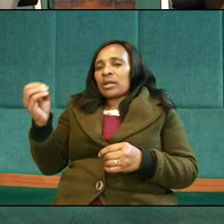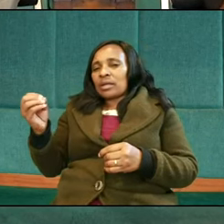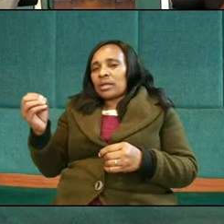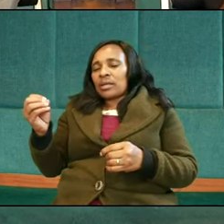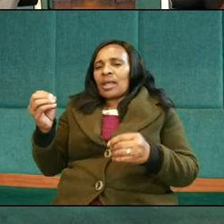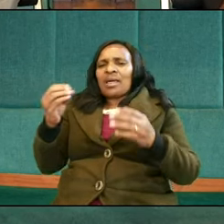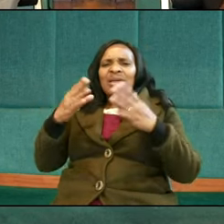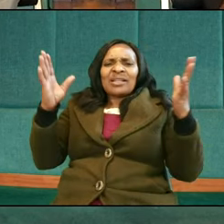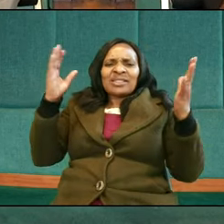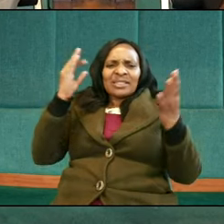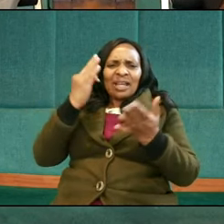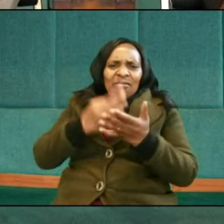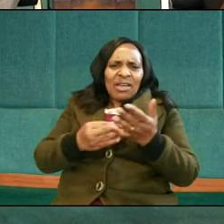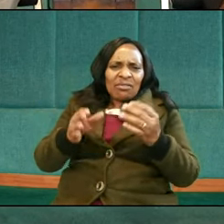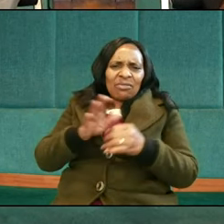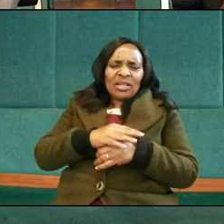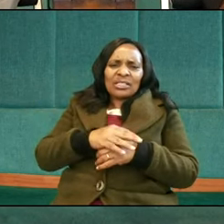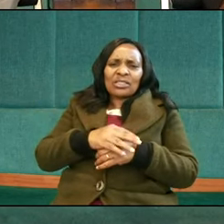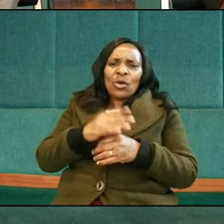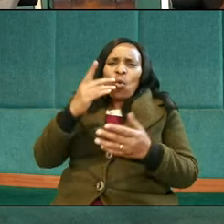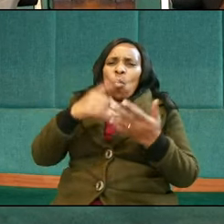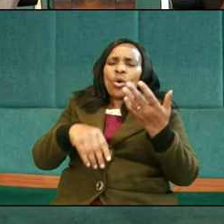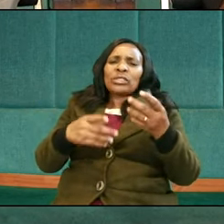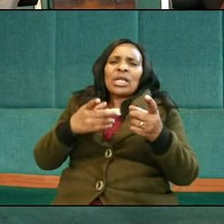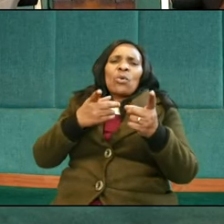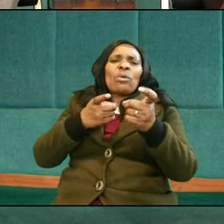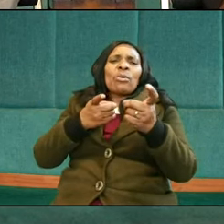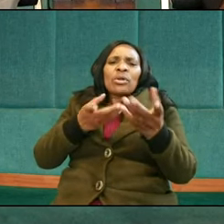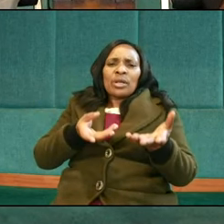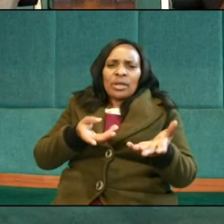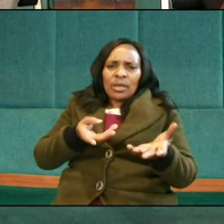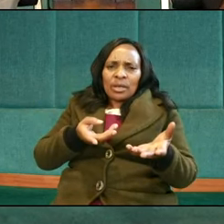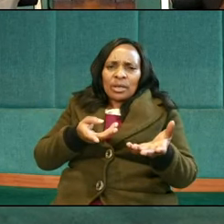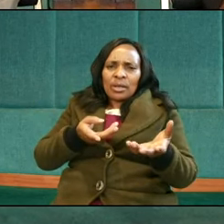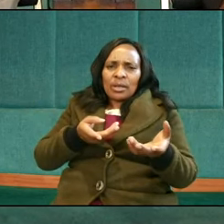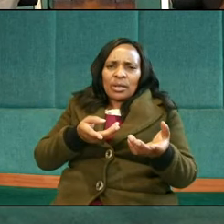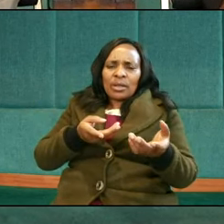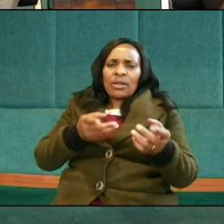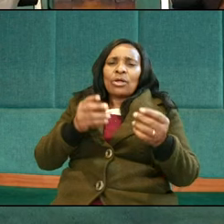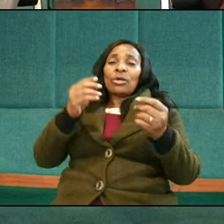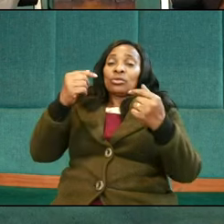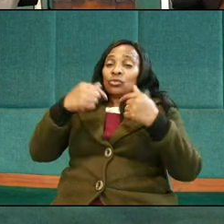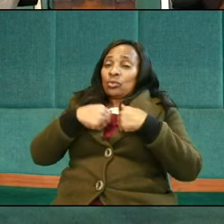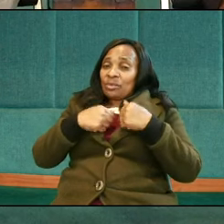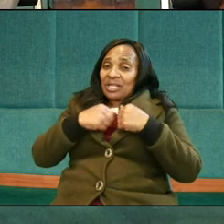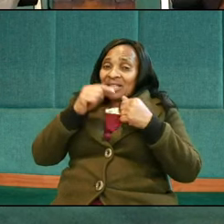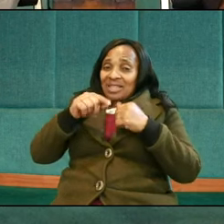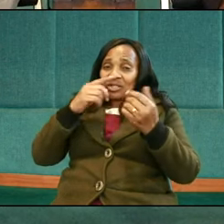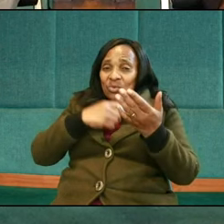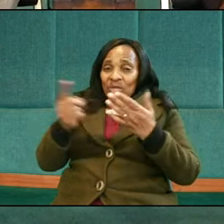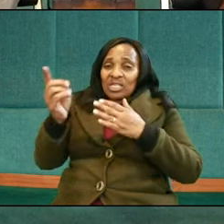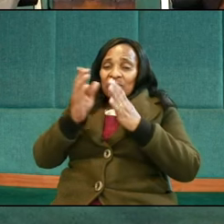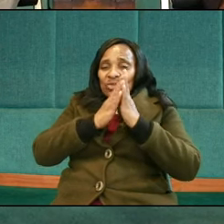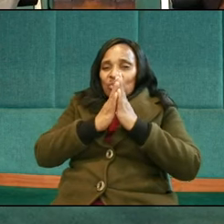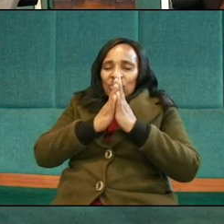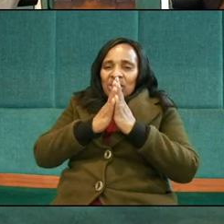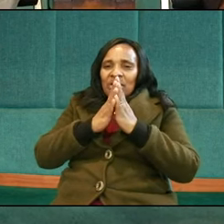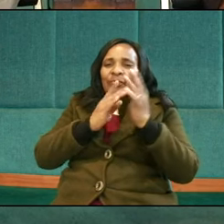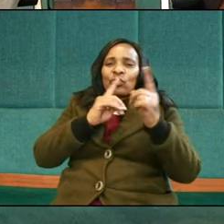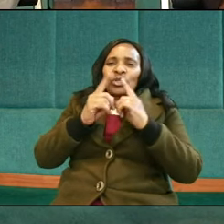Great is thy faithfulness. Oh God, my Father. What a weapon. And to me, this week's story